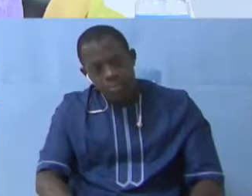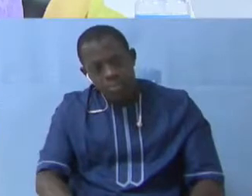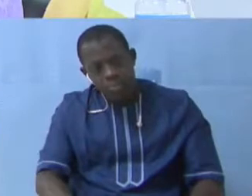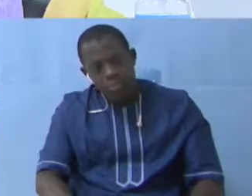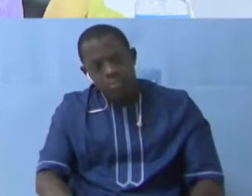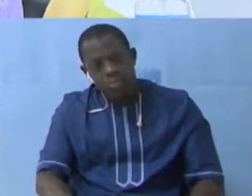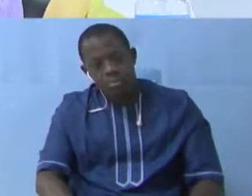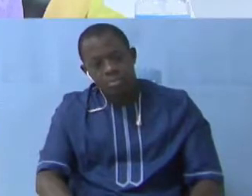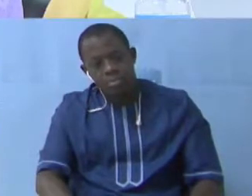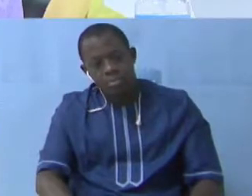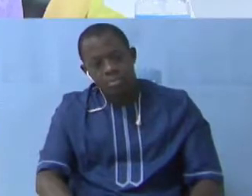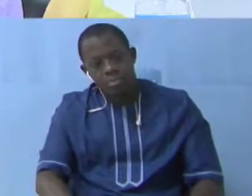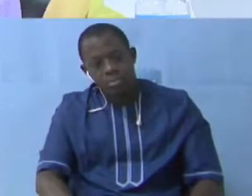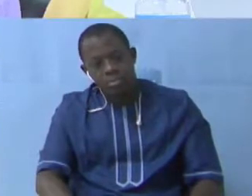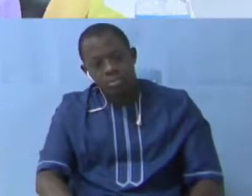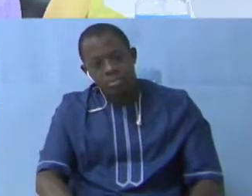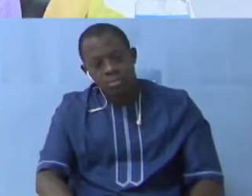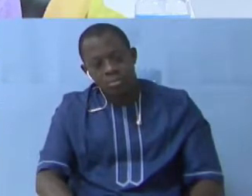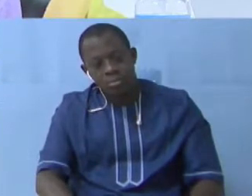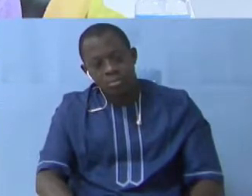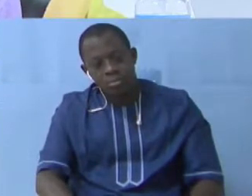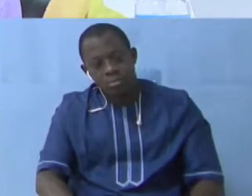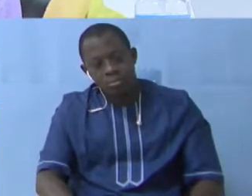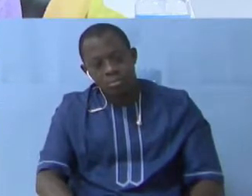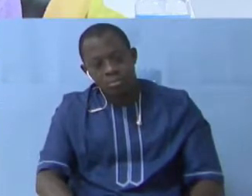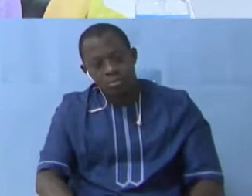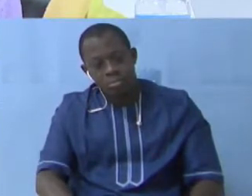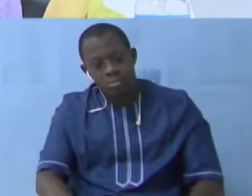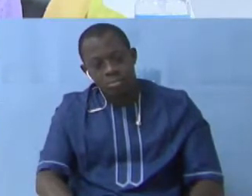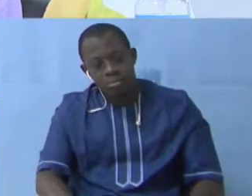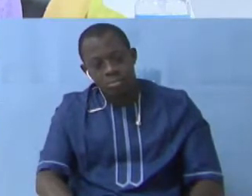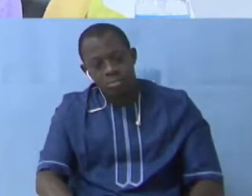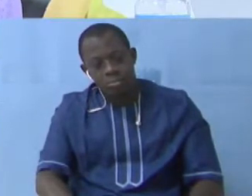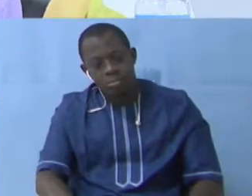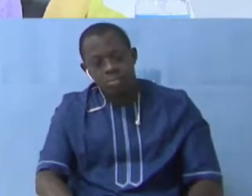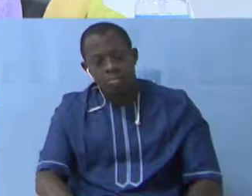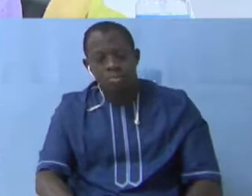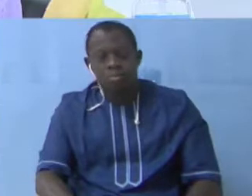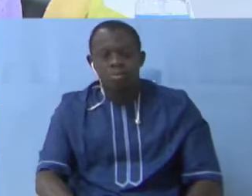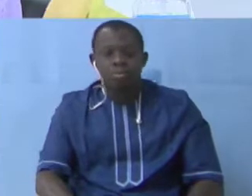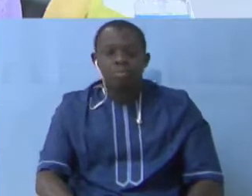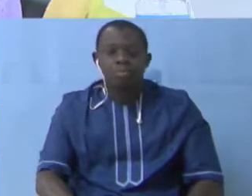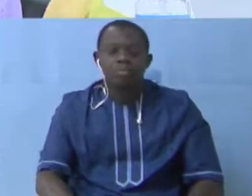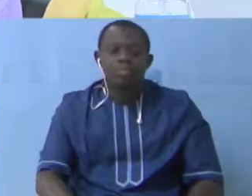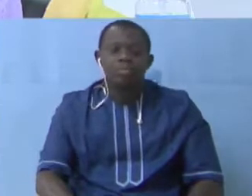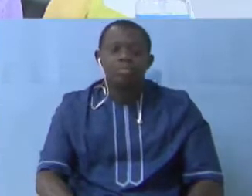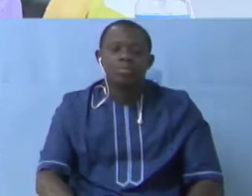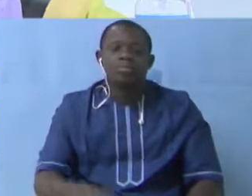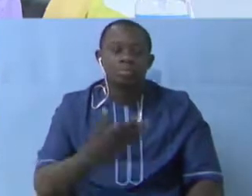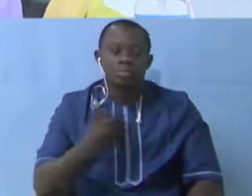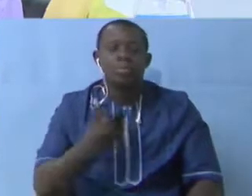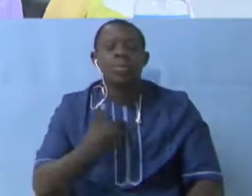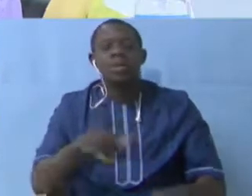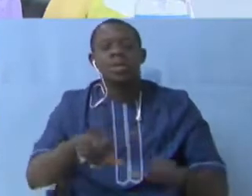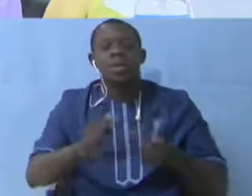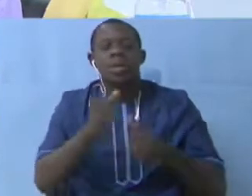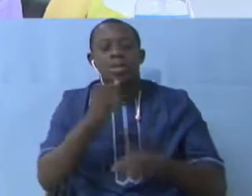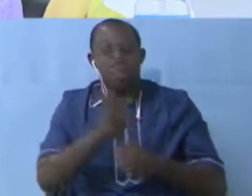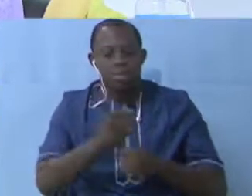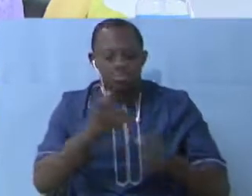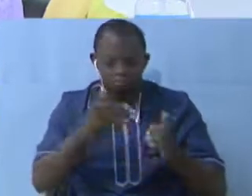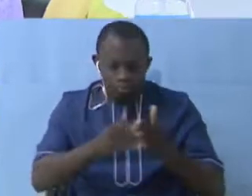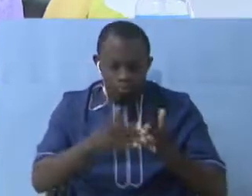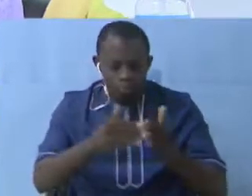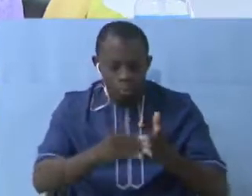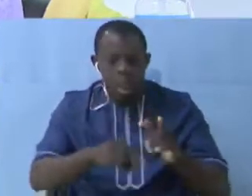court bi Supreme Court bi. So we had to push for a media campaign. Many Gambians who were in Senegal, who were